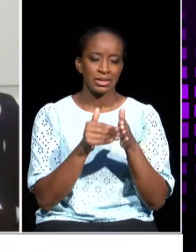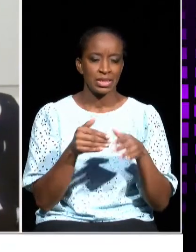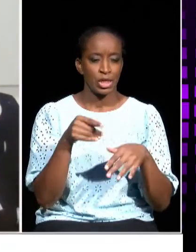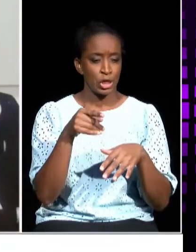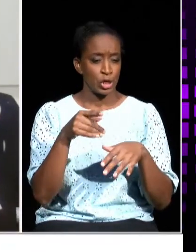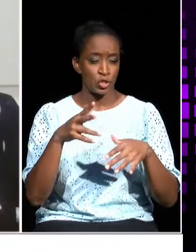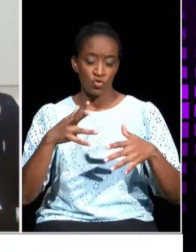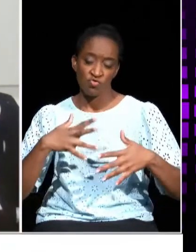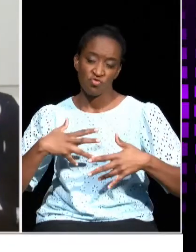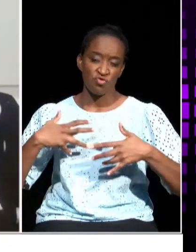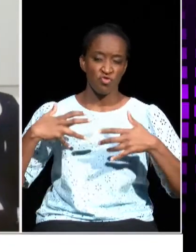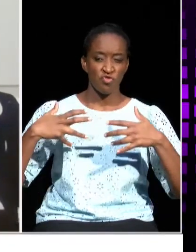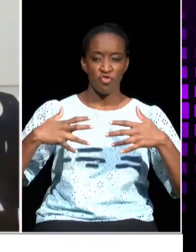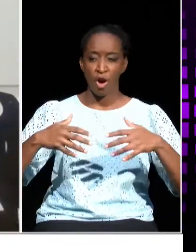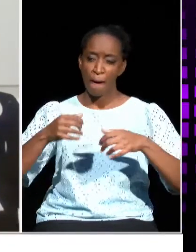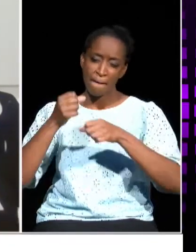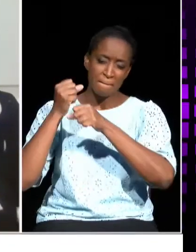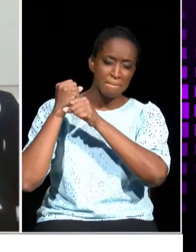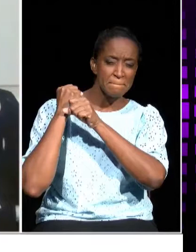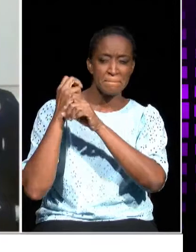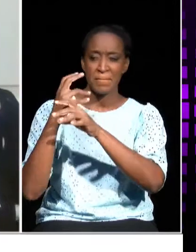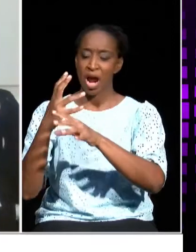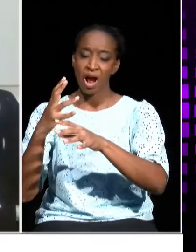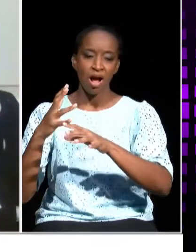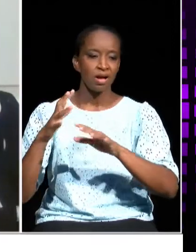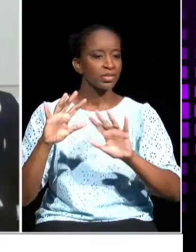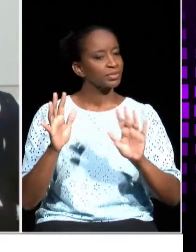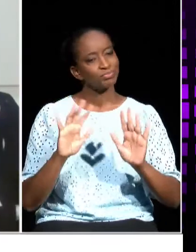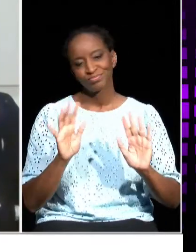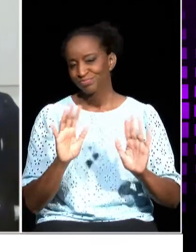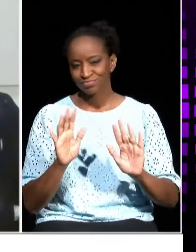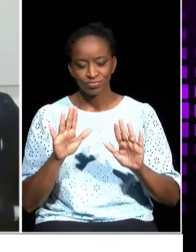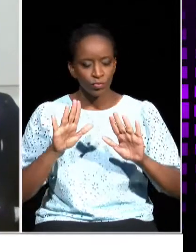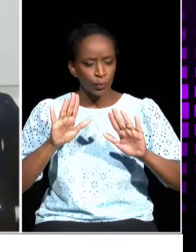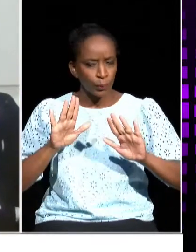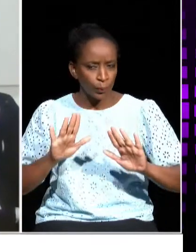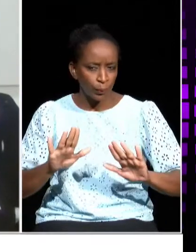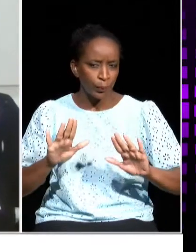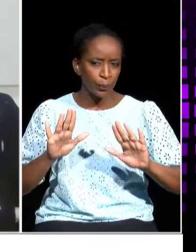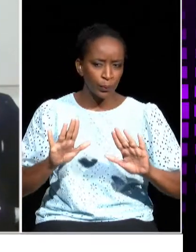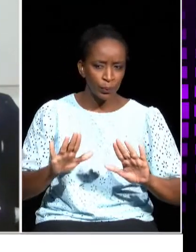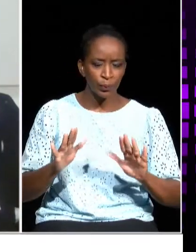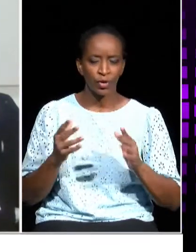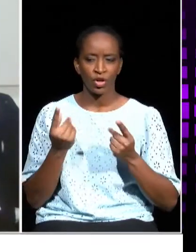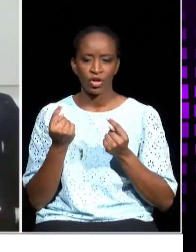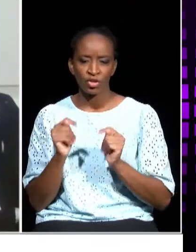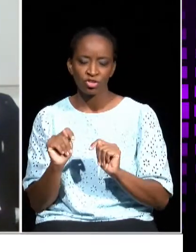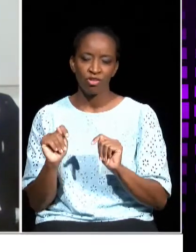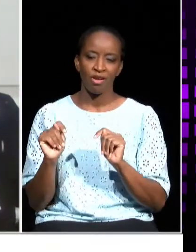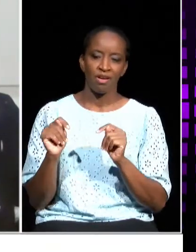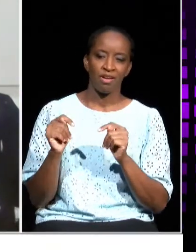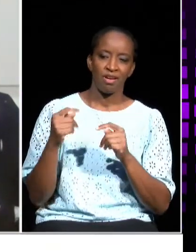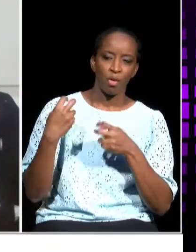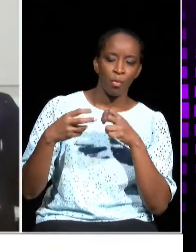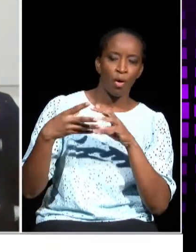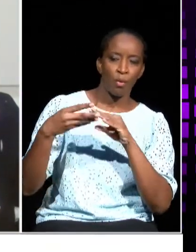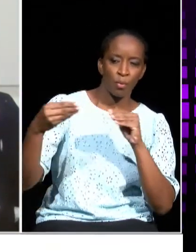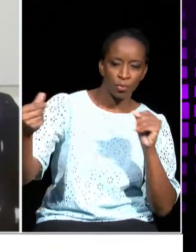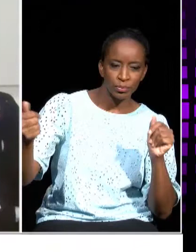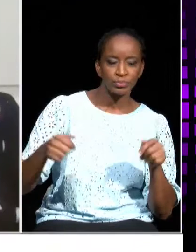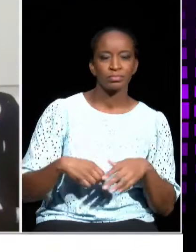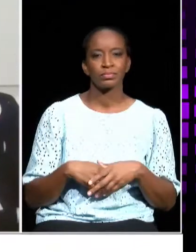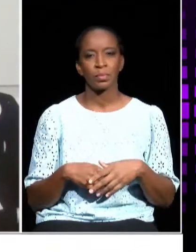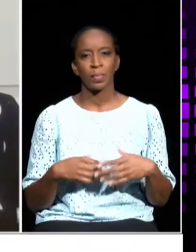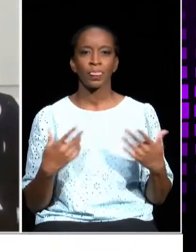helping young persons to understand and develop those skills of conflict resolution. Everything shouldn't be you go and pick up a big rock, or I mean, in today's day,